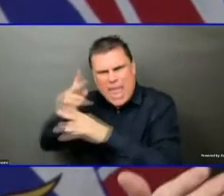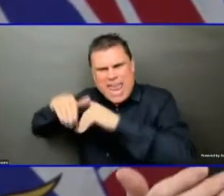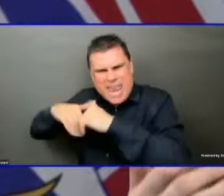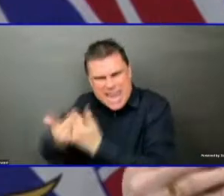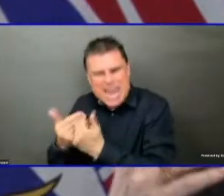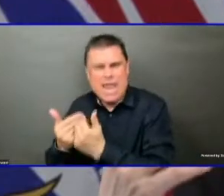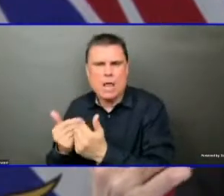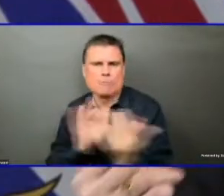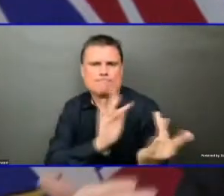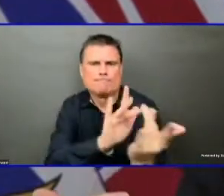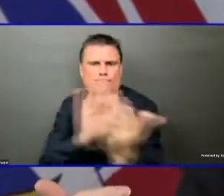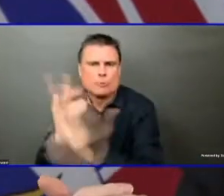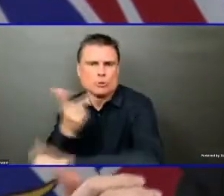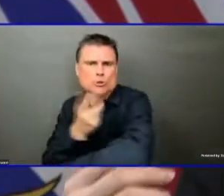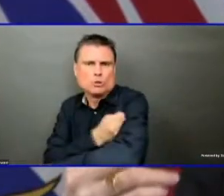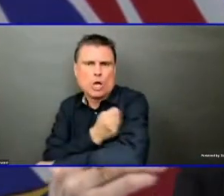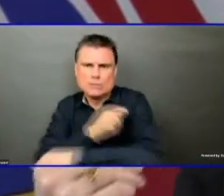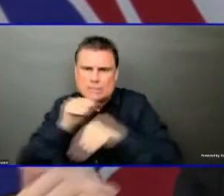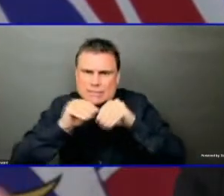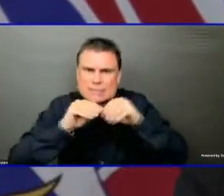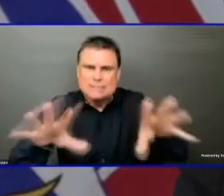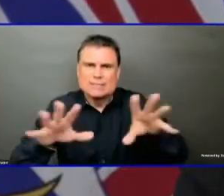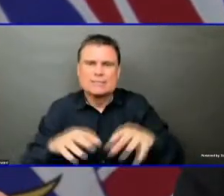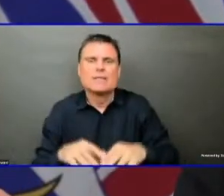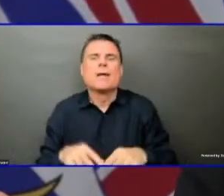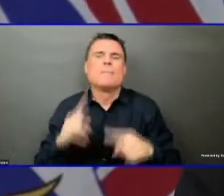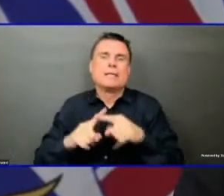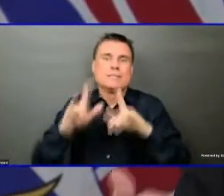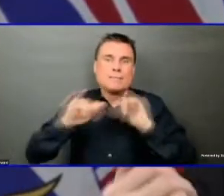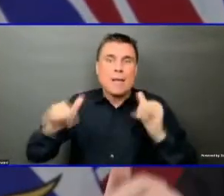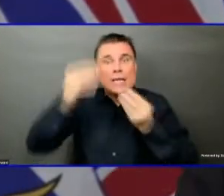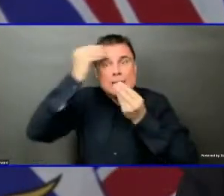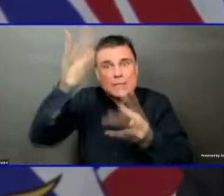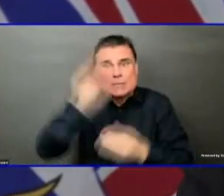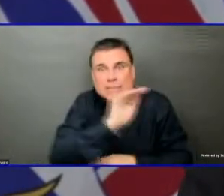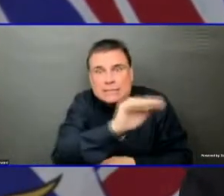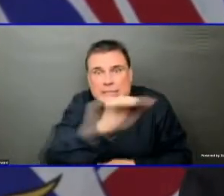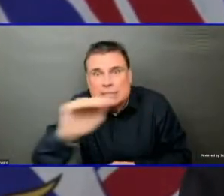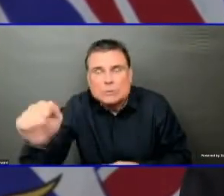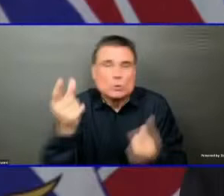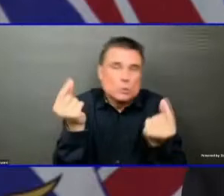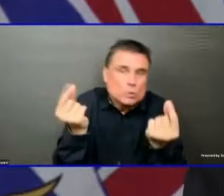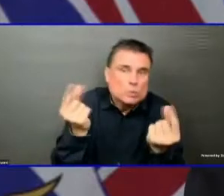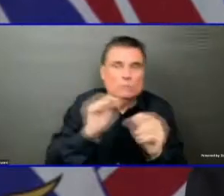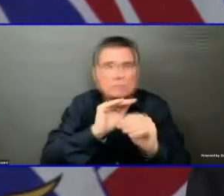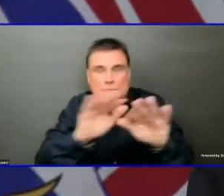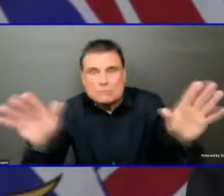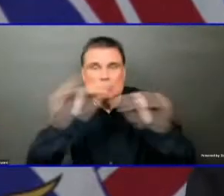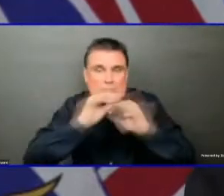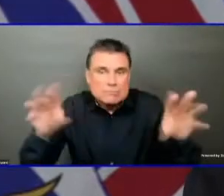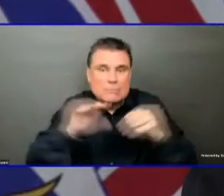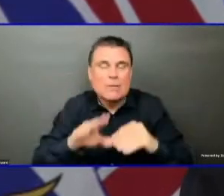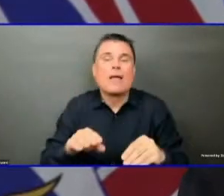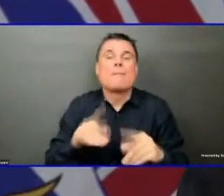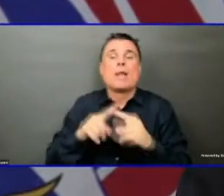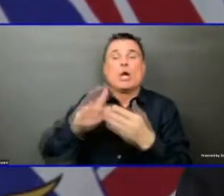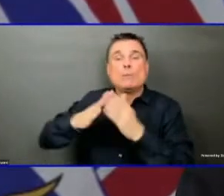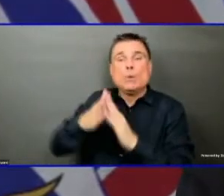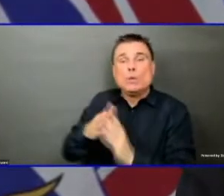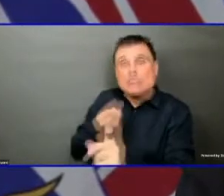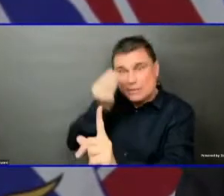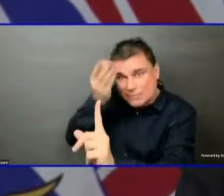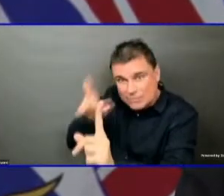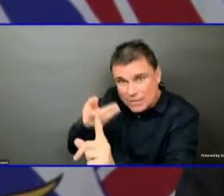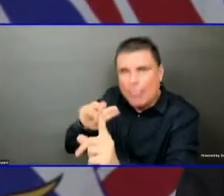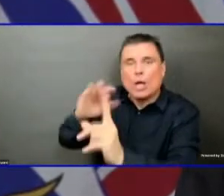to people directly, through your care providers, through community groups, to connect with our elders and seniors and get them immunized